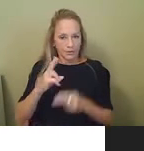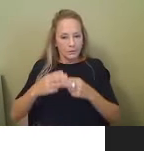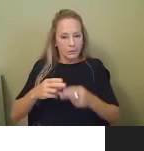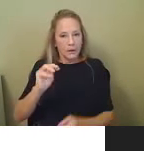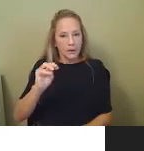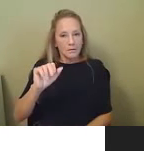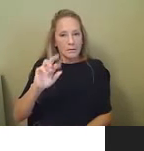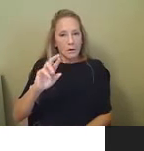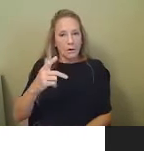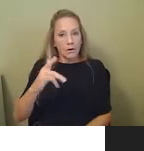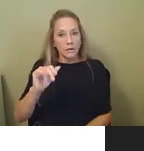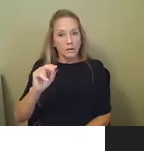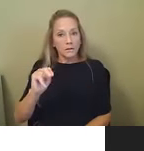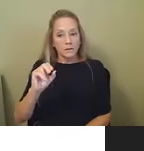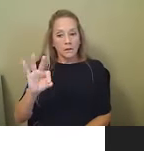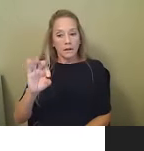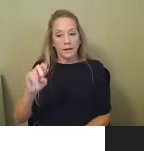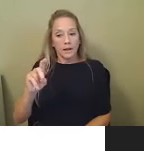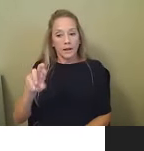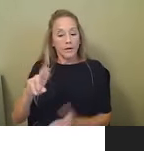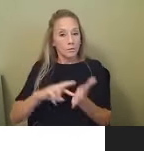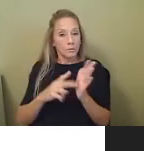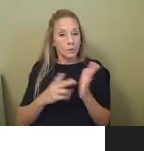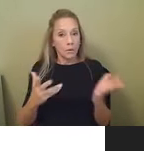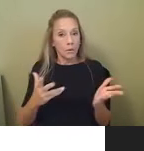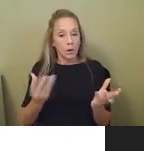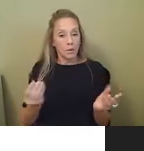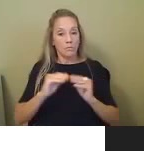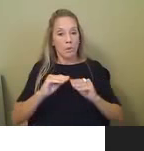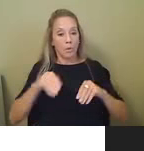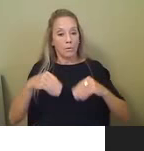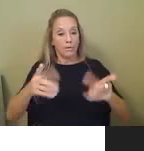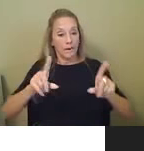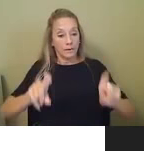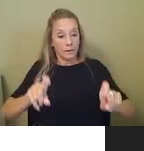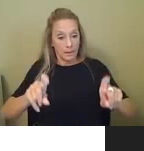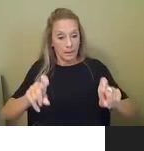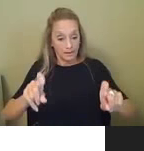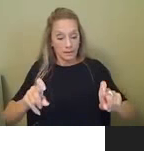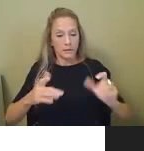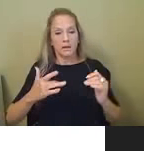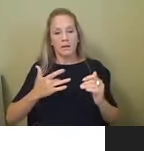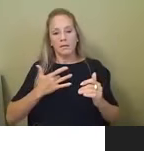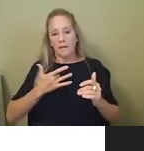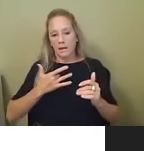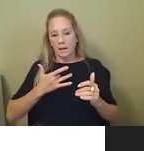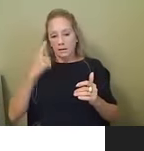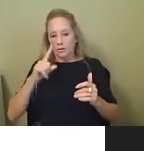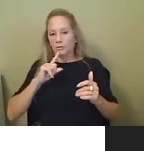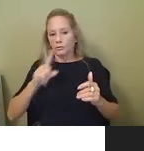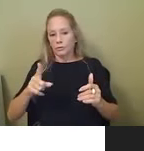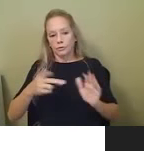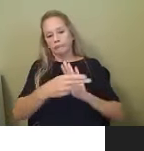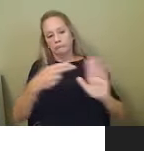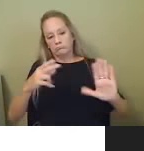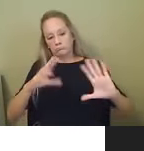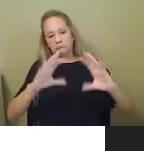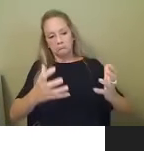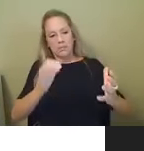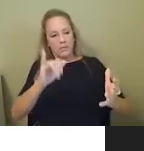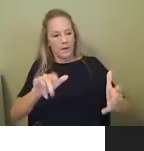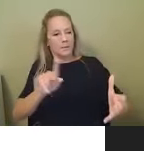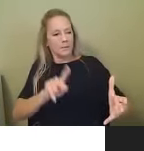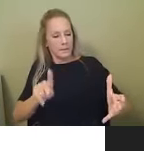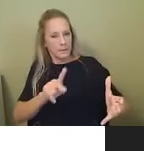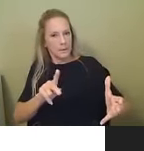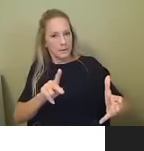that if the bigger the sample you're getting, the more confident you are that it represents the population. So now let me kind